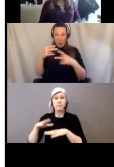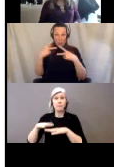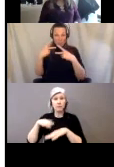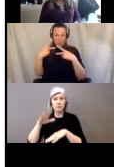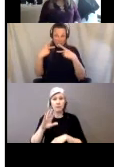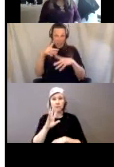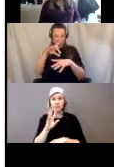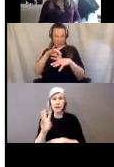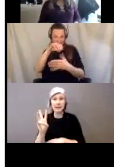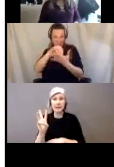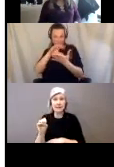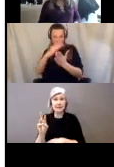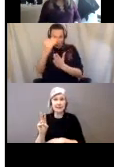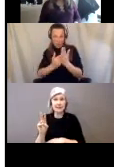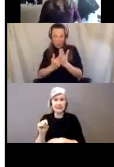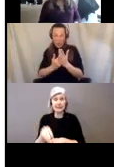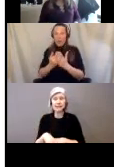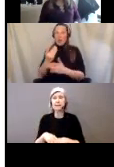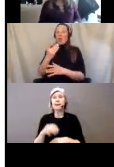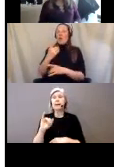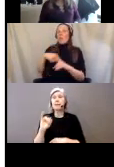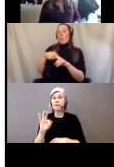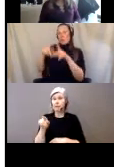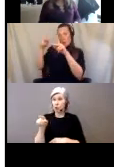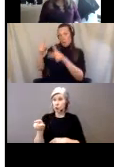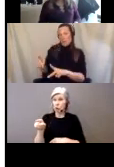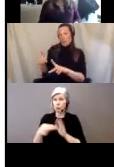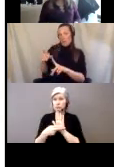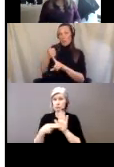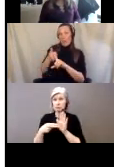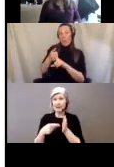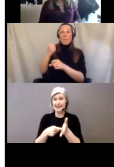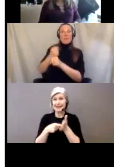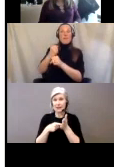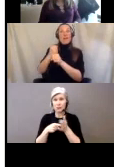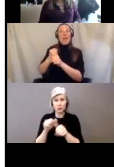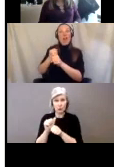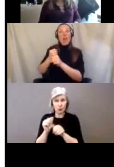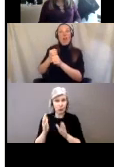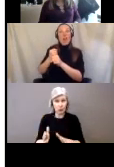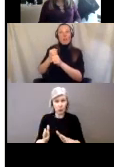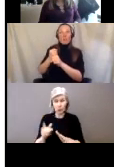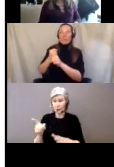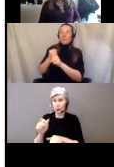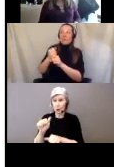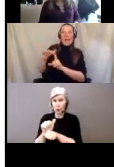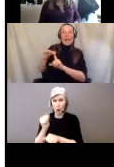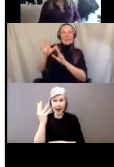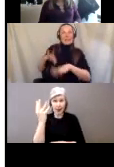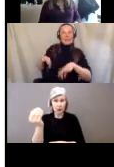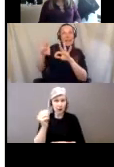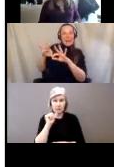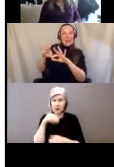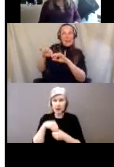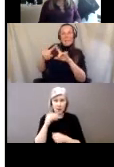if they are considered an essential worker and cannot work from home, they may be included in phase 2, and if they receive